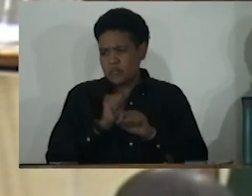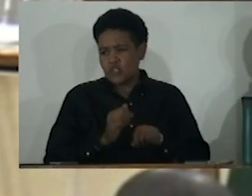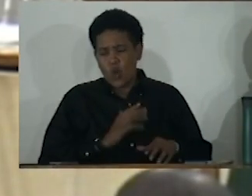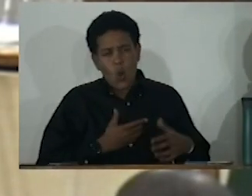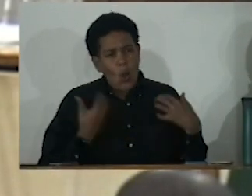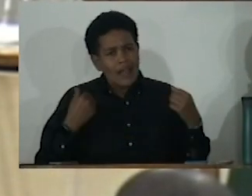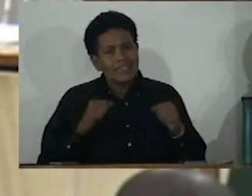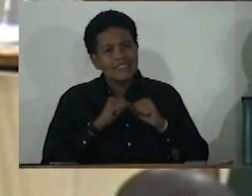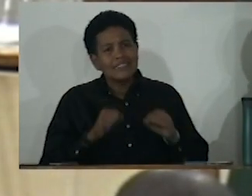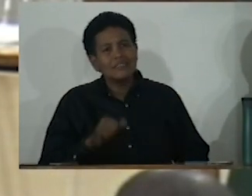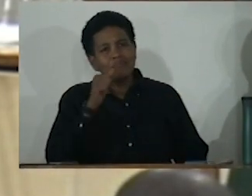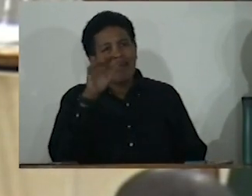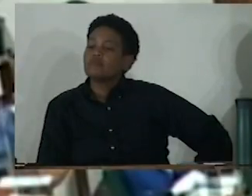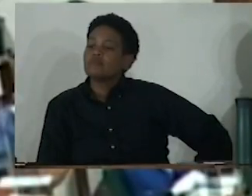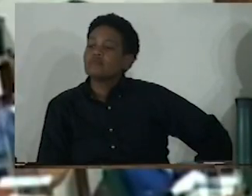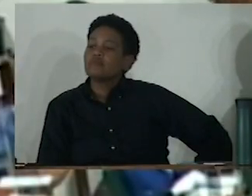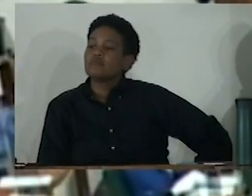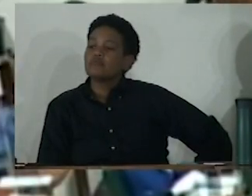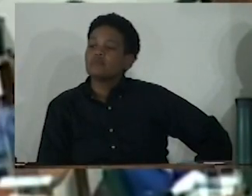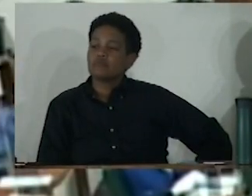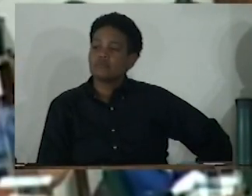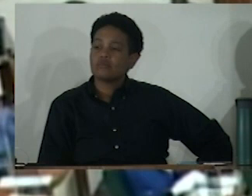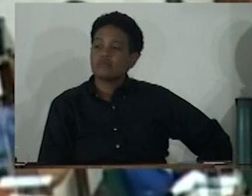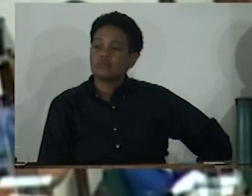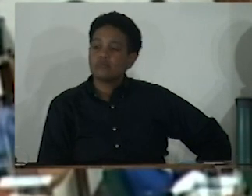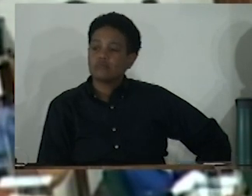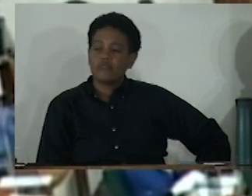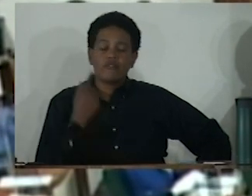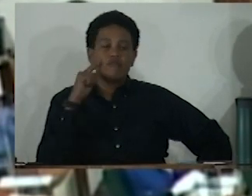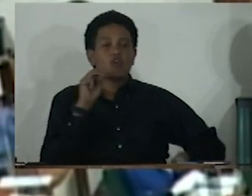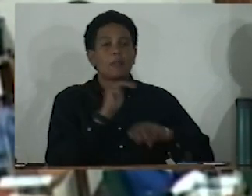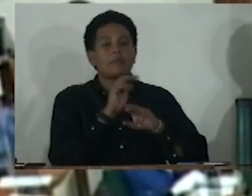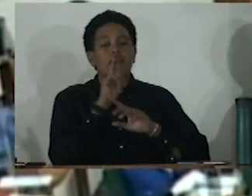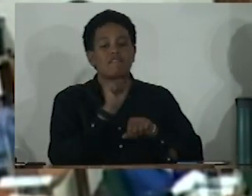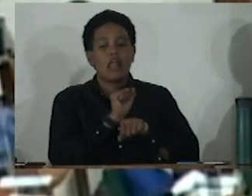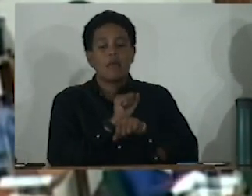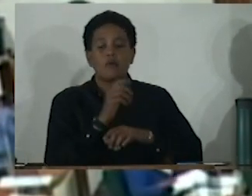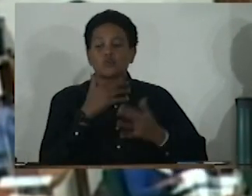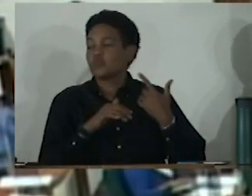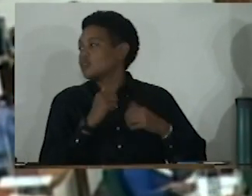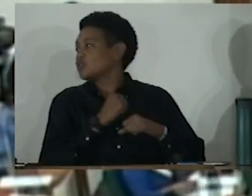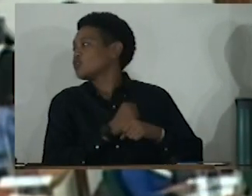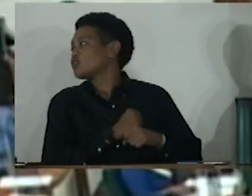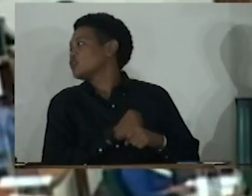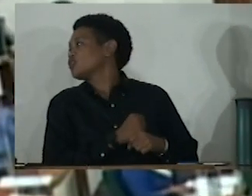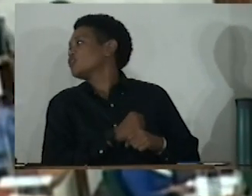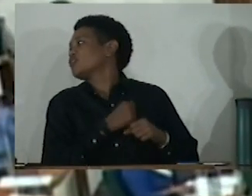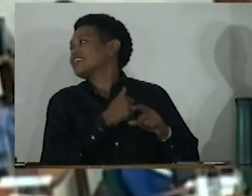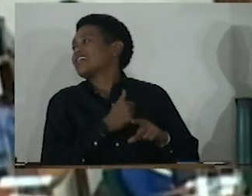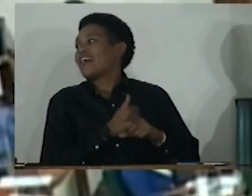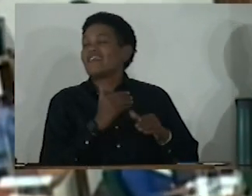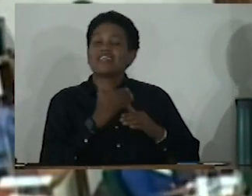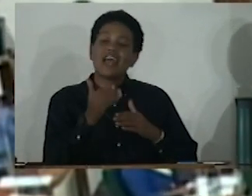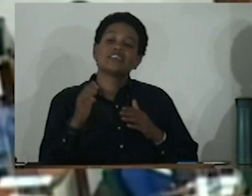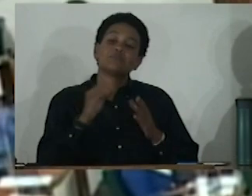does not become overwhelmed. Dr. Tufton also spoke to the planned April distribution of the